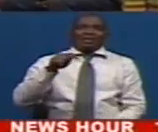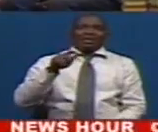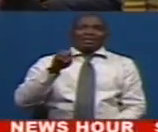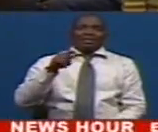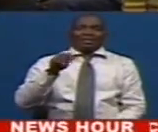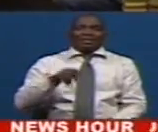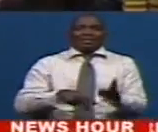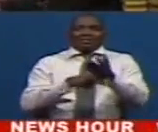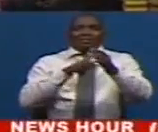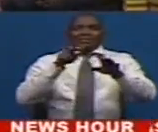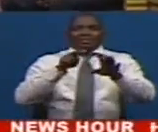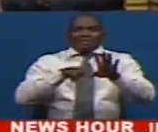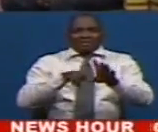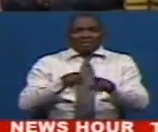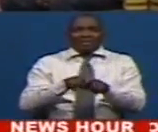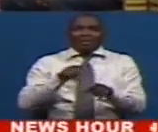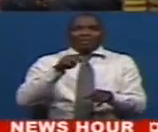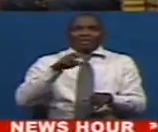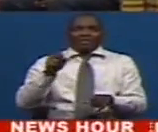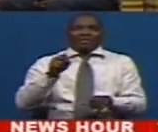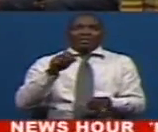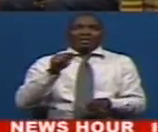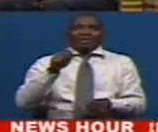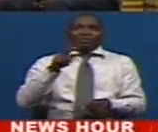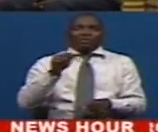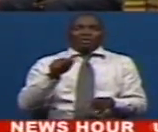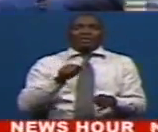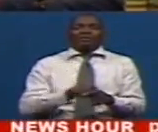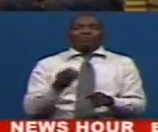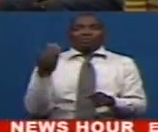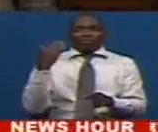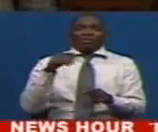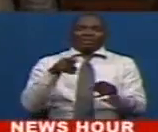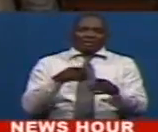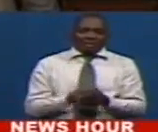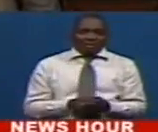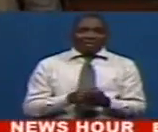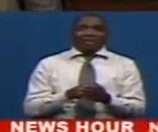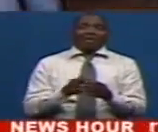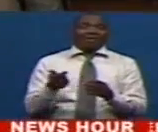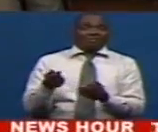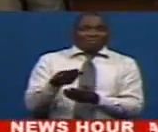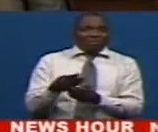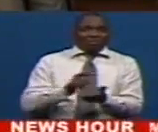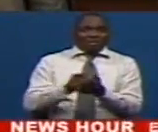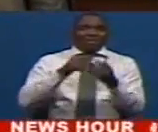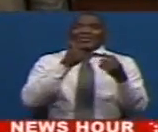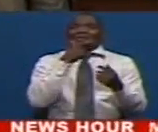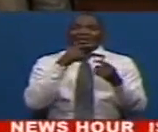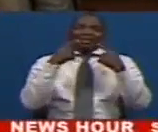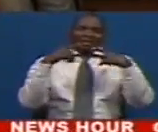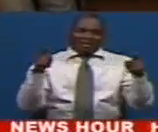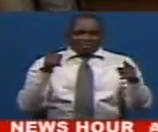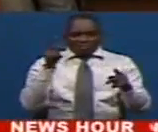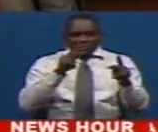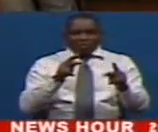Tete, deputy chairperson, and Ms. Ajo Abrefa are now formally in office. A few weeks ago, the president,